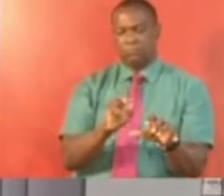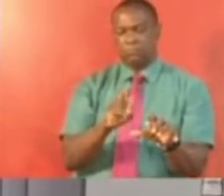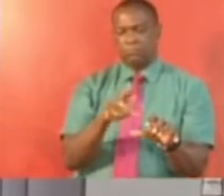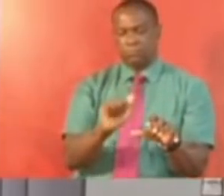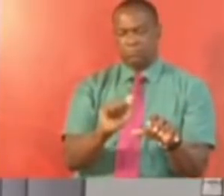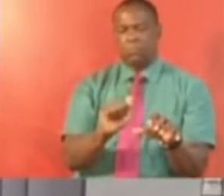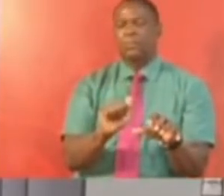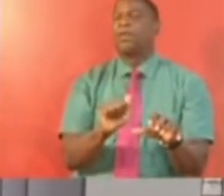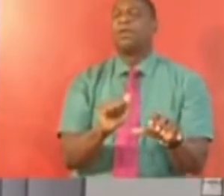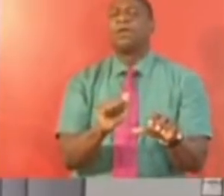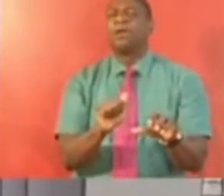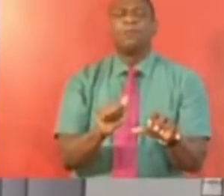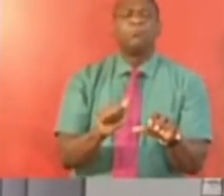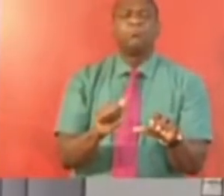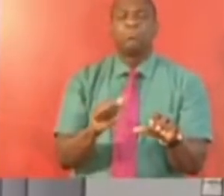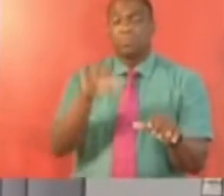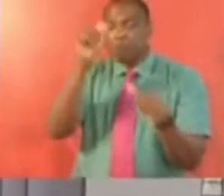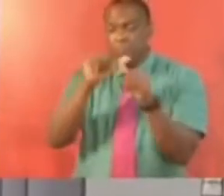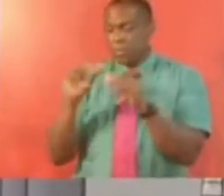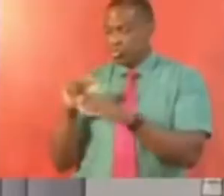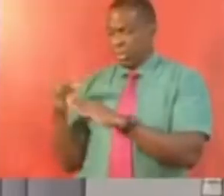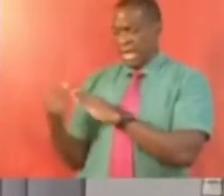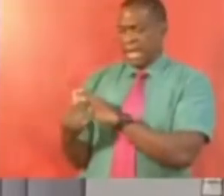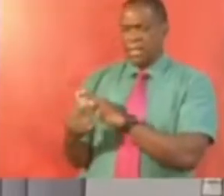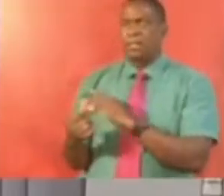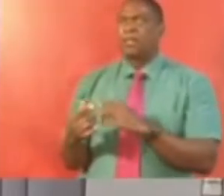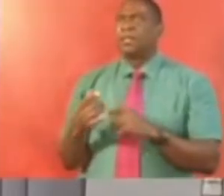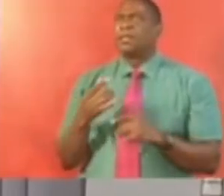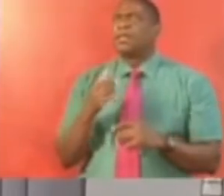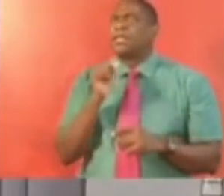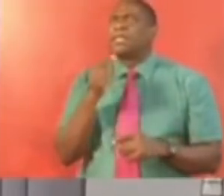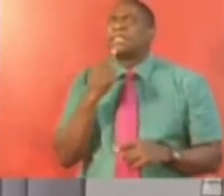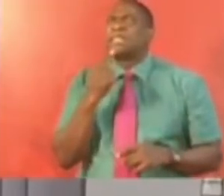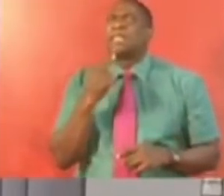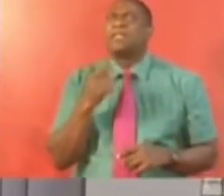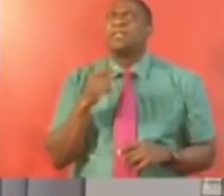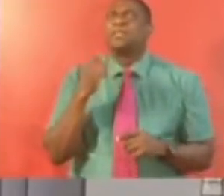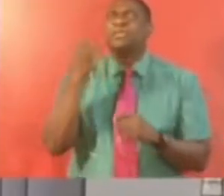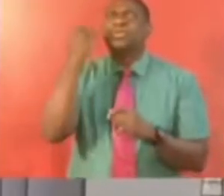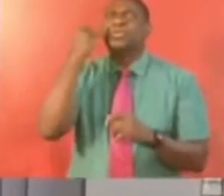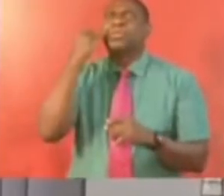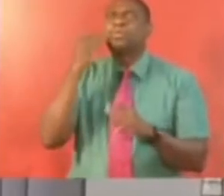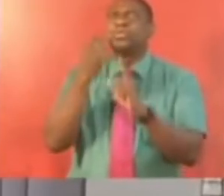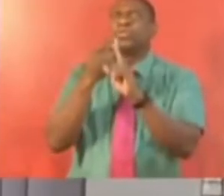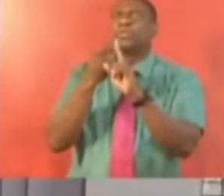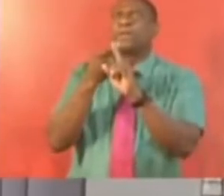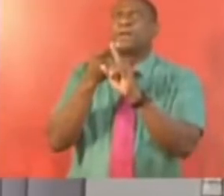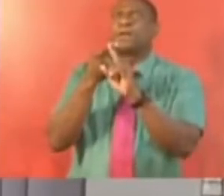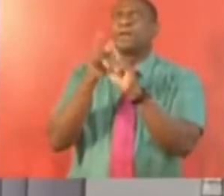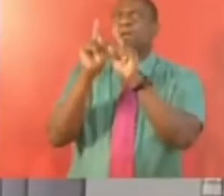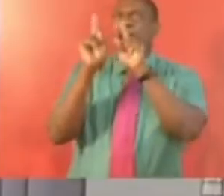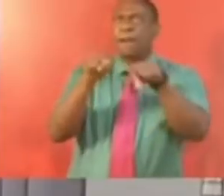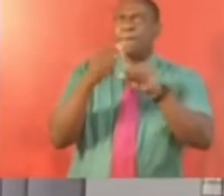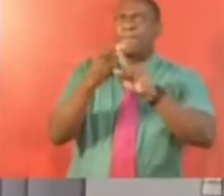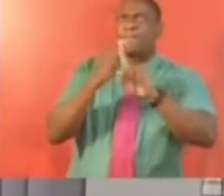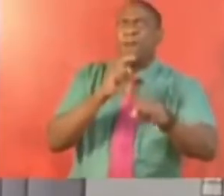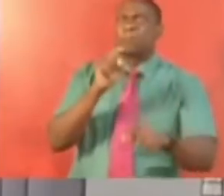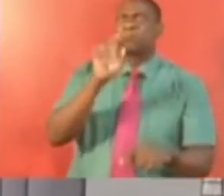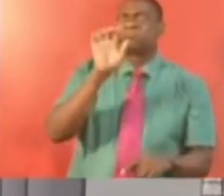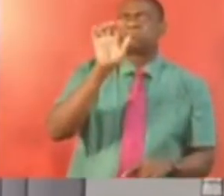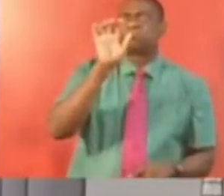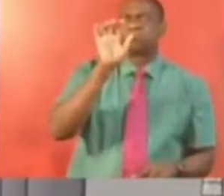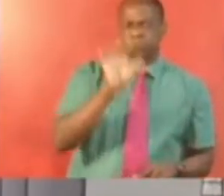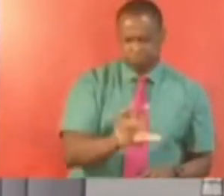County Victoria, this is the rule, and if you're coming from Napa, so, it's